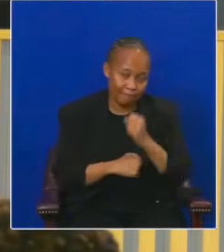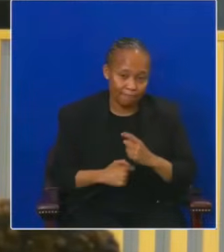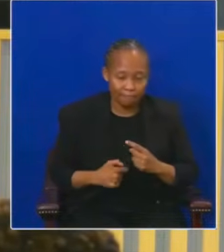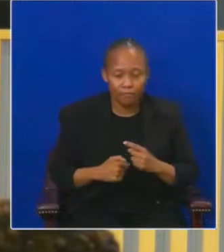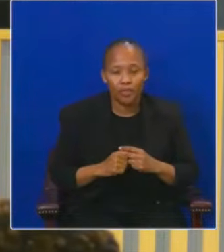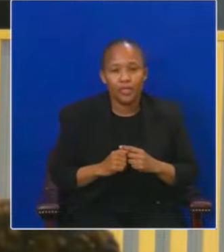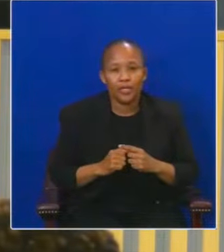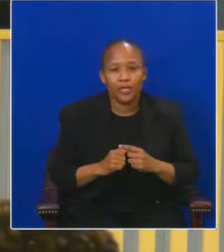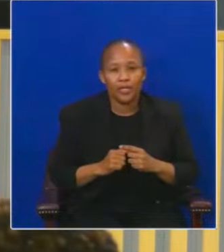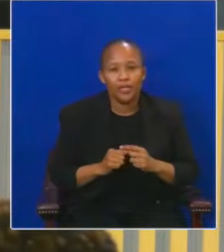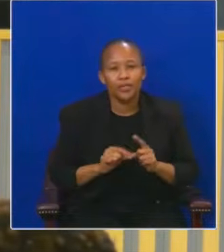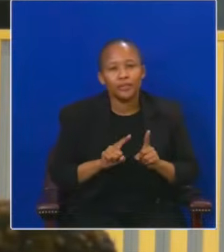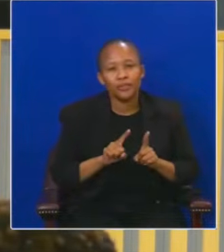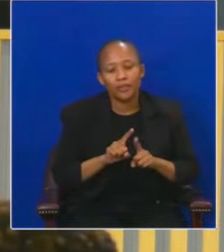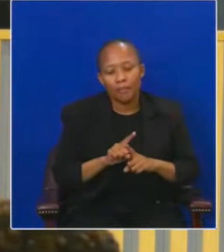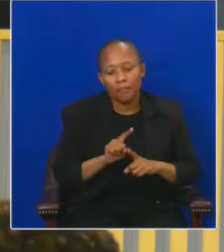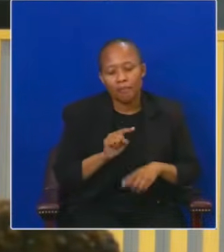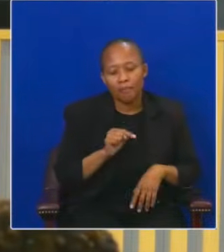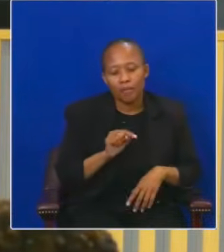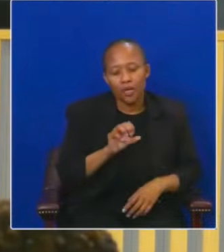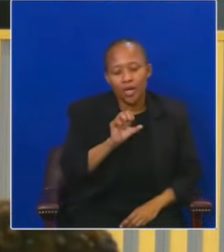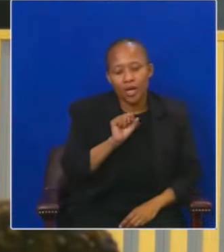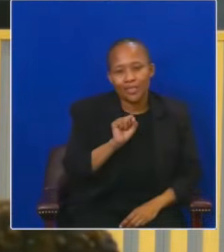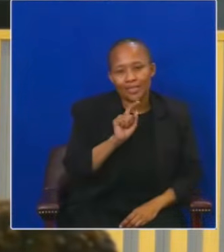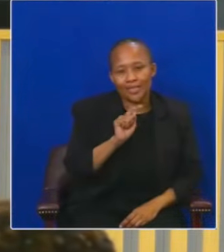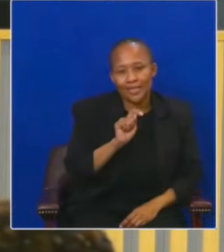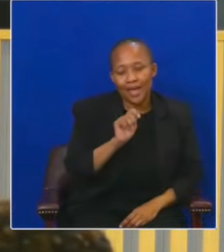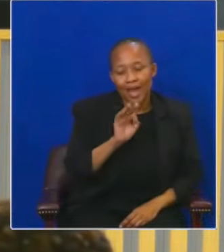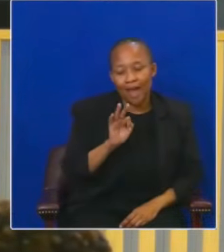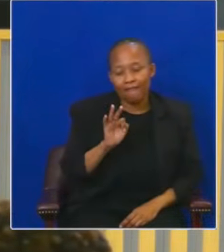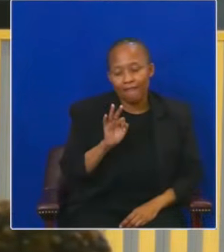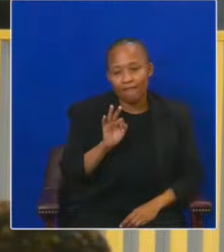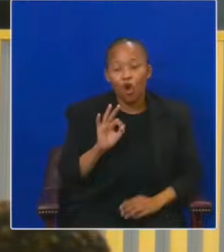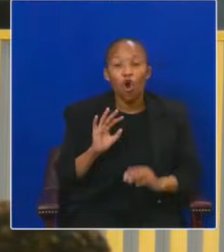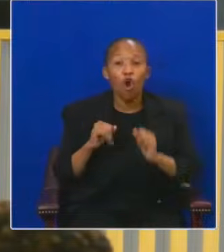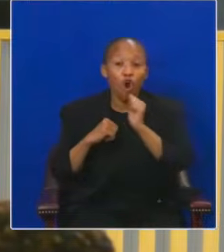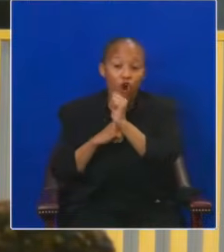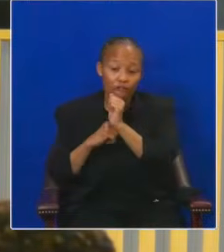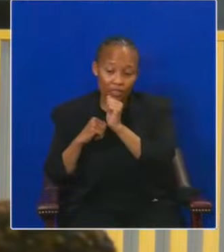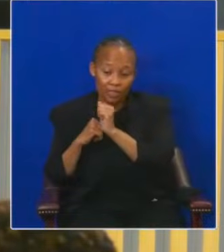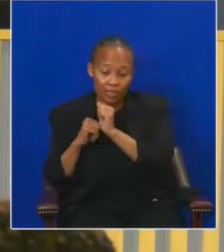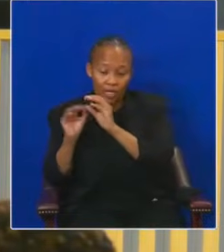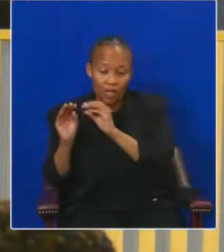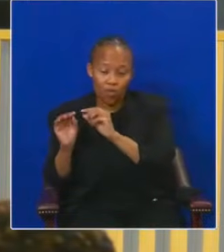from STF offices to his house, it shows that